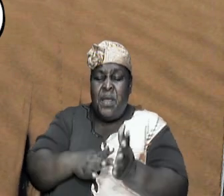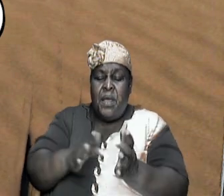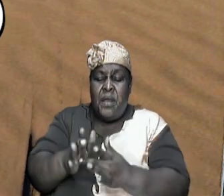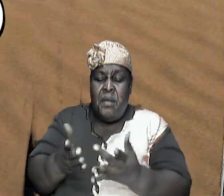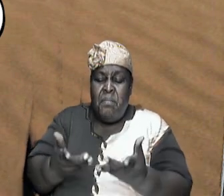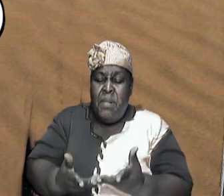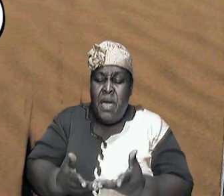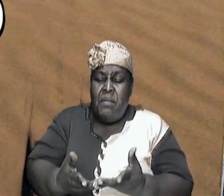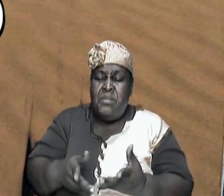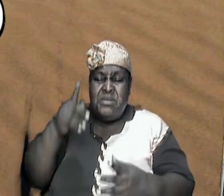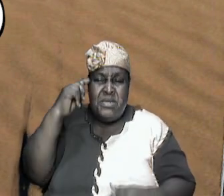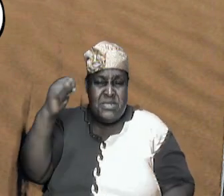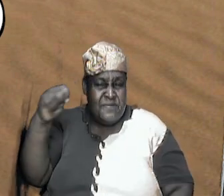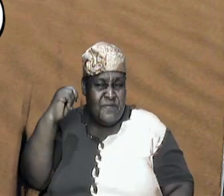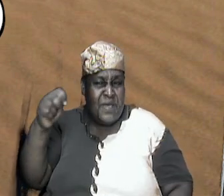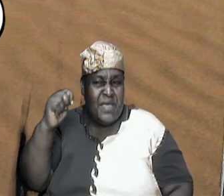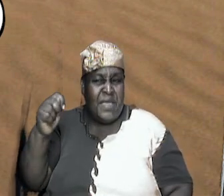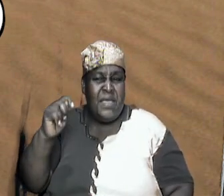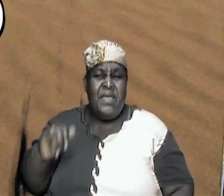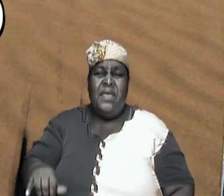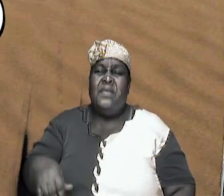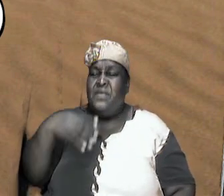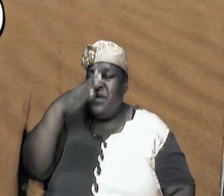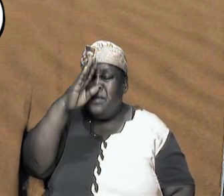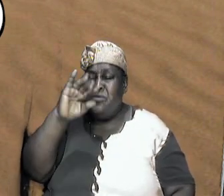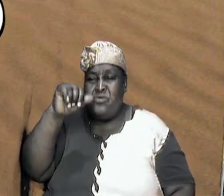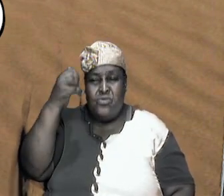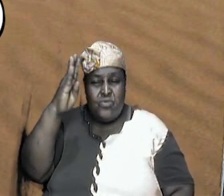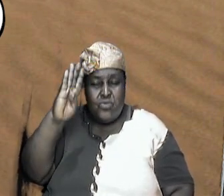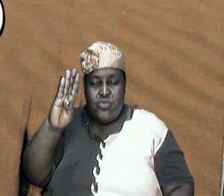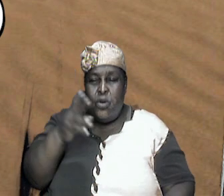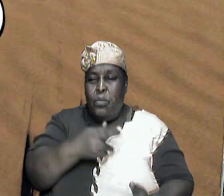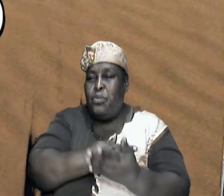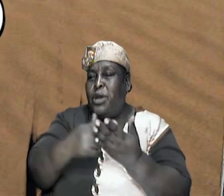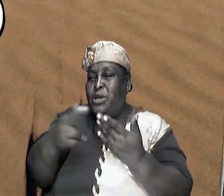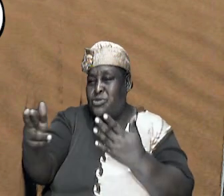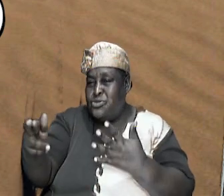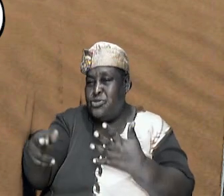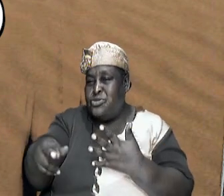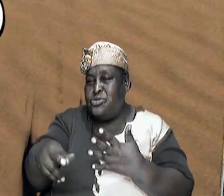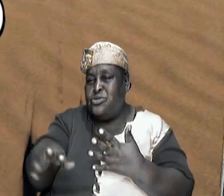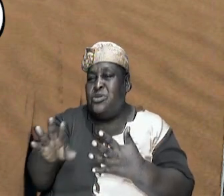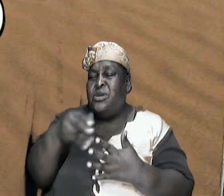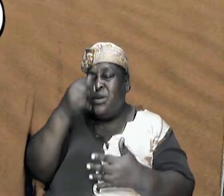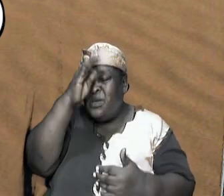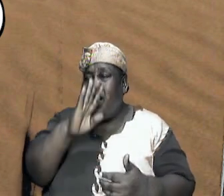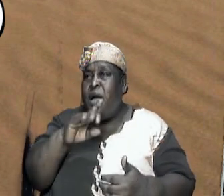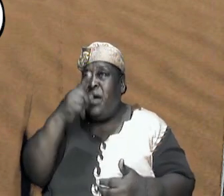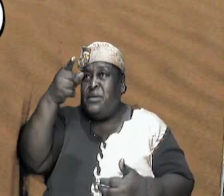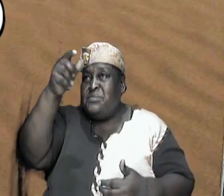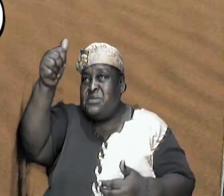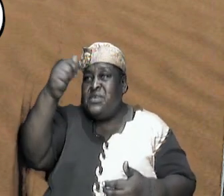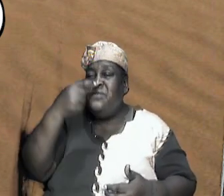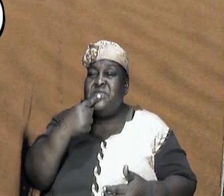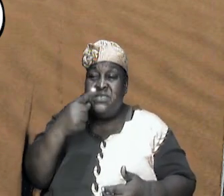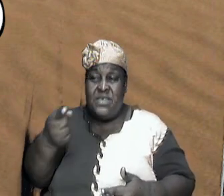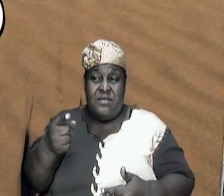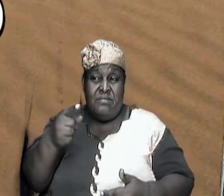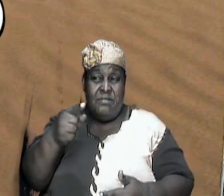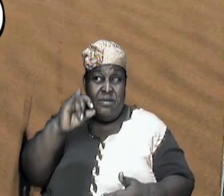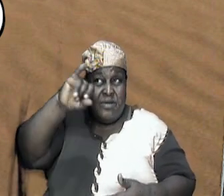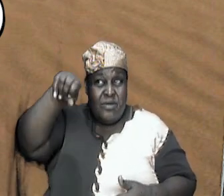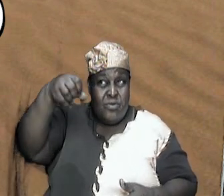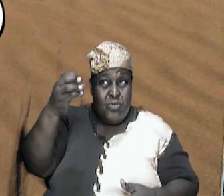actually testified that he was righteous. Jesus himself, God himself said it, that Job